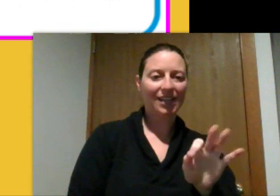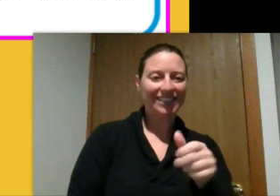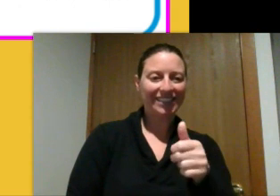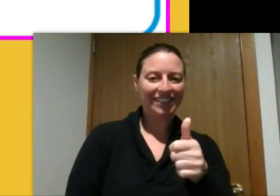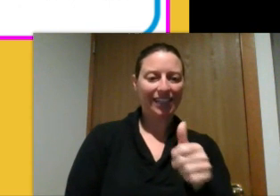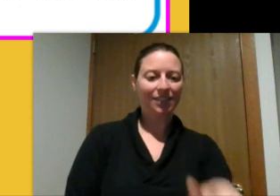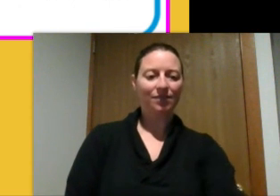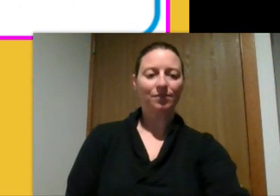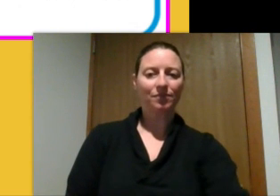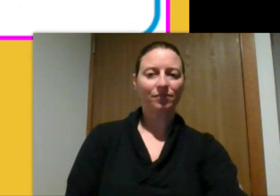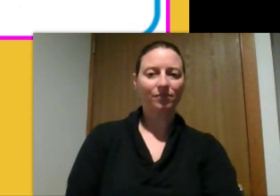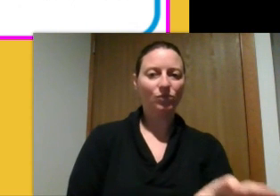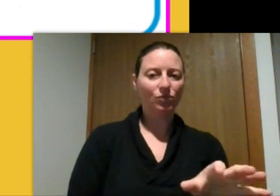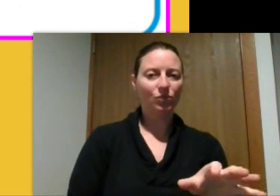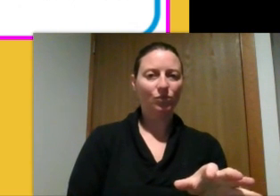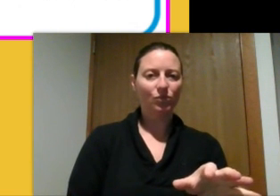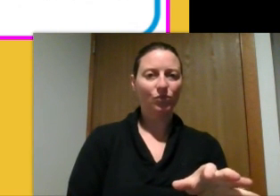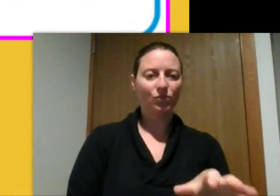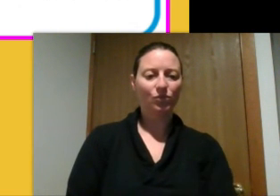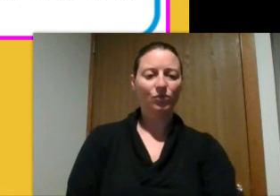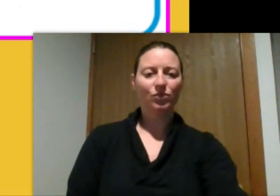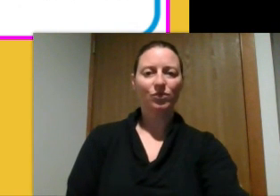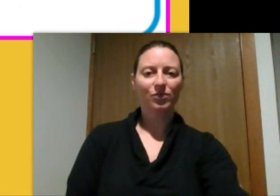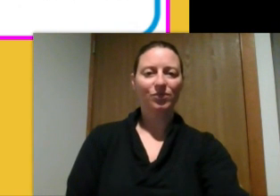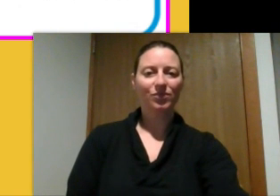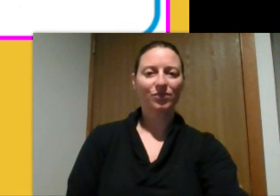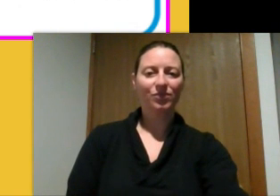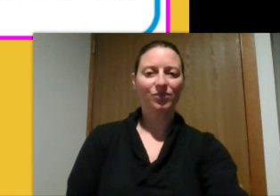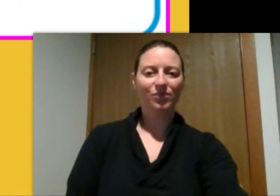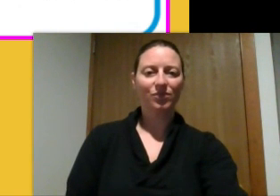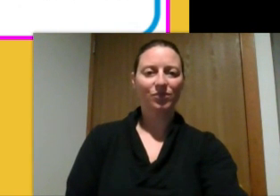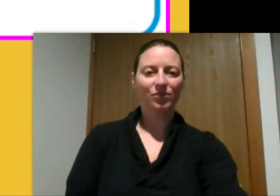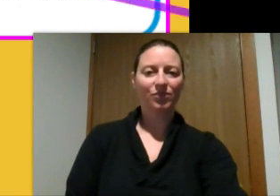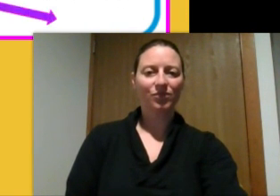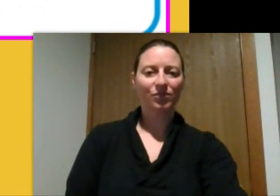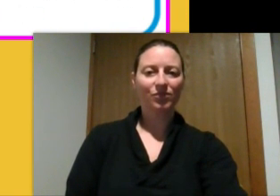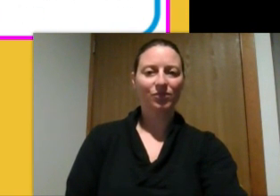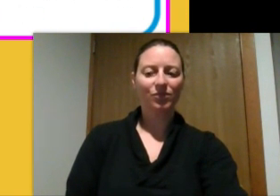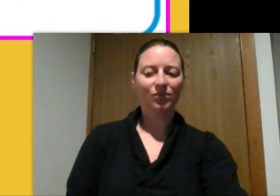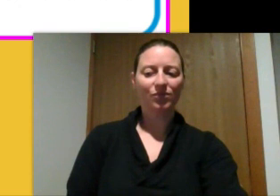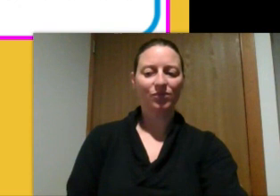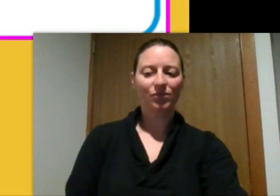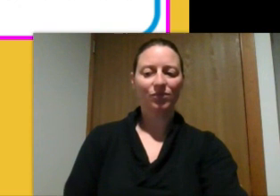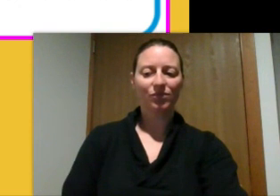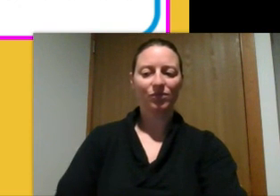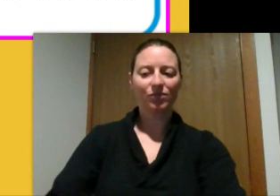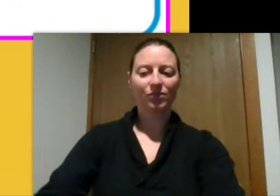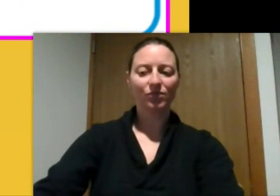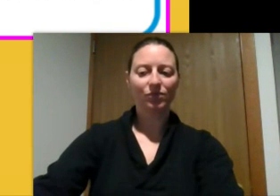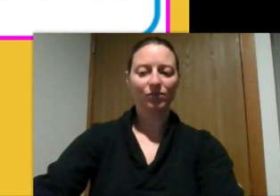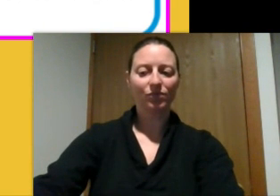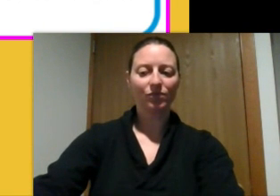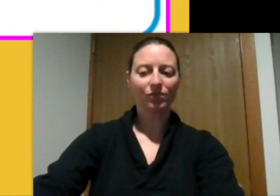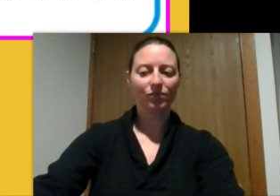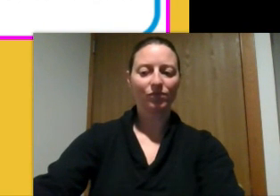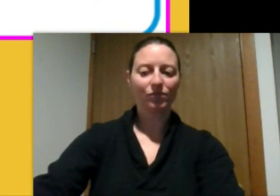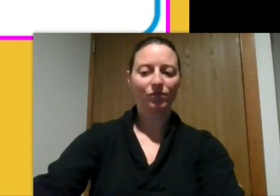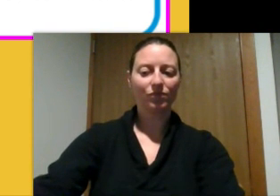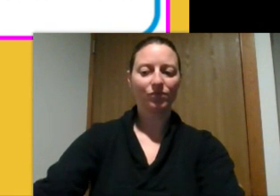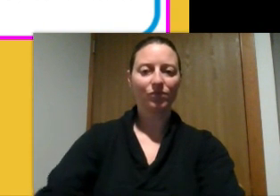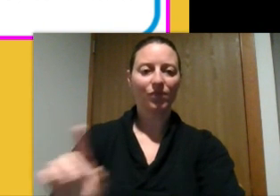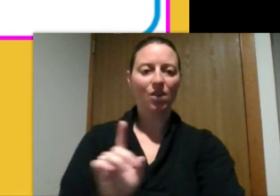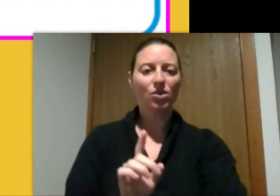from 30 to 39. Add those together, and we get a total of 17 winners under the